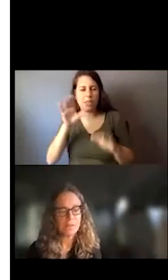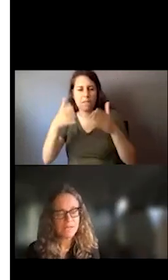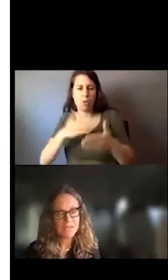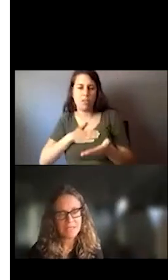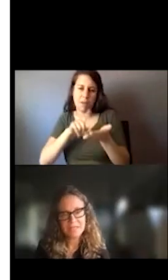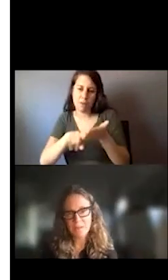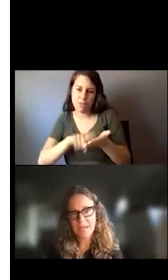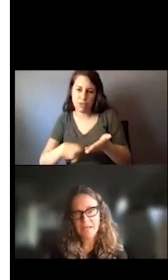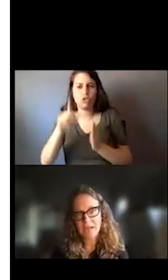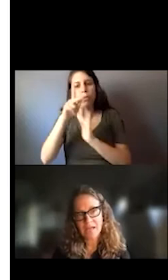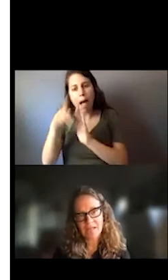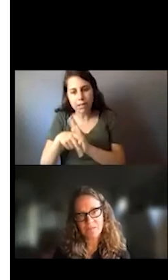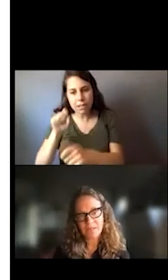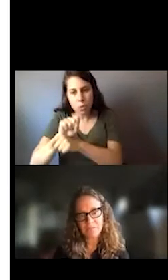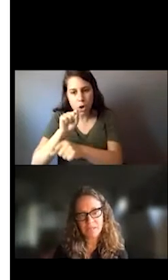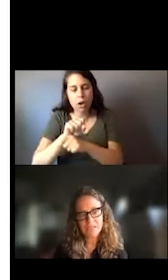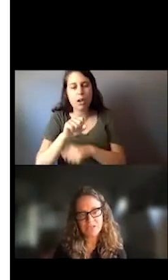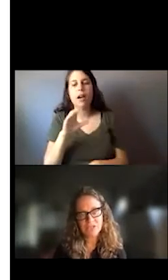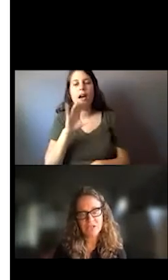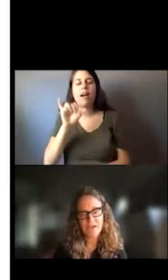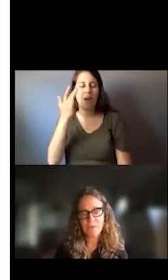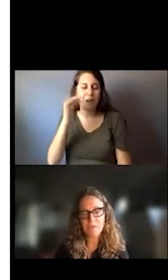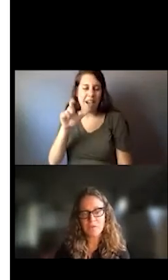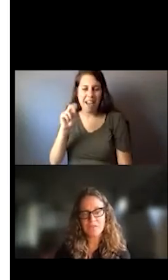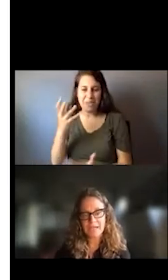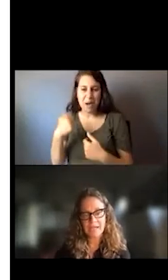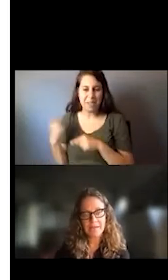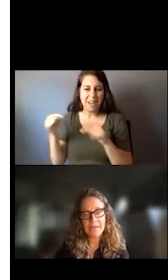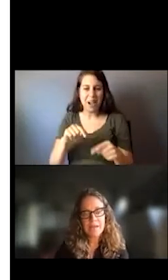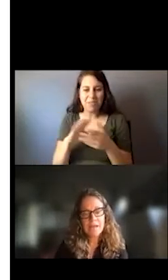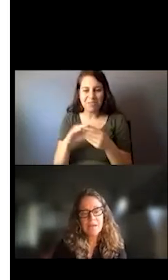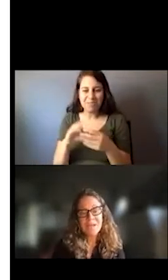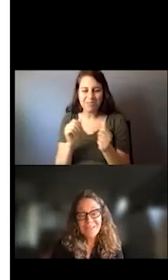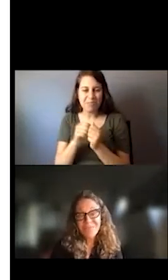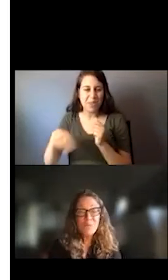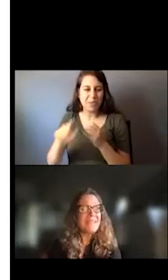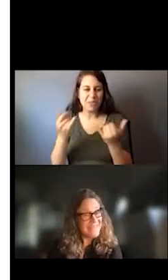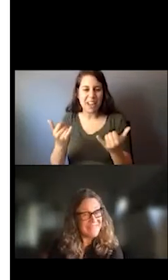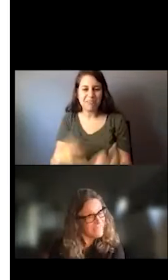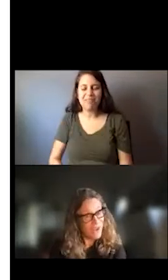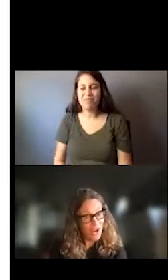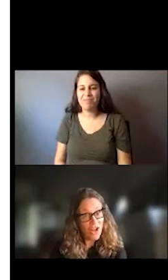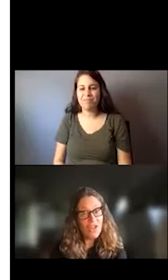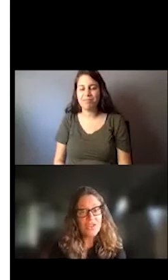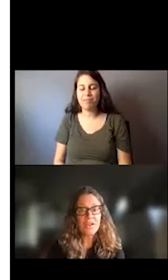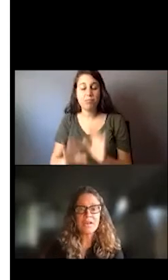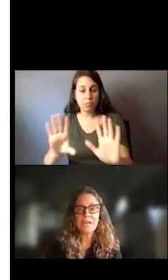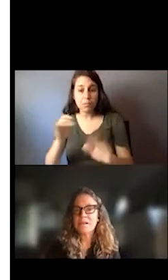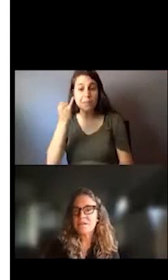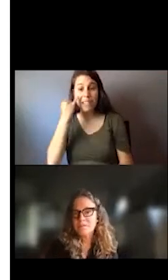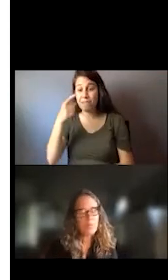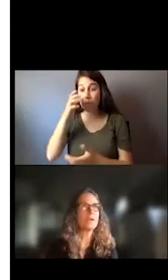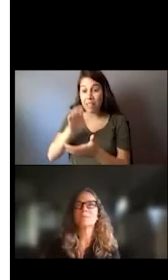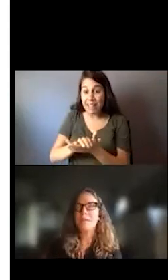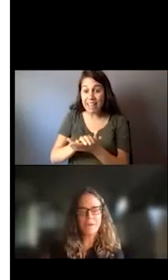research and policy work, and I think that's why Ellen wanted me to share that work with you today. But if you believe all